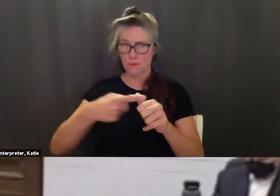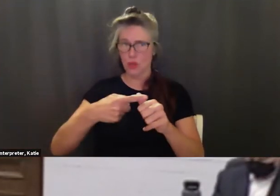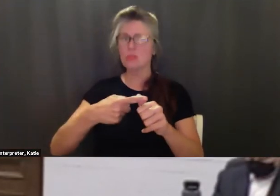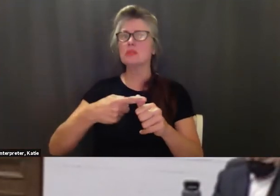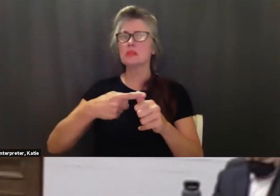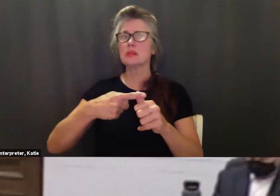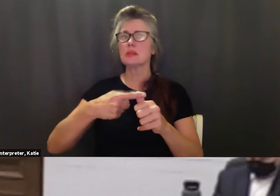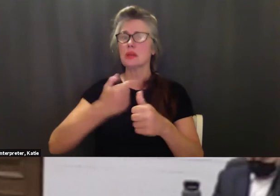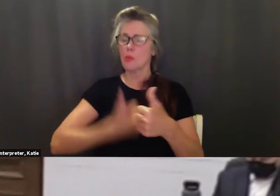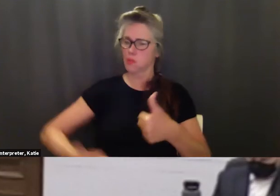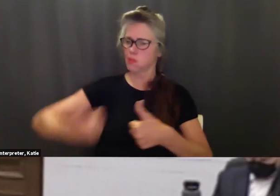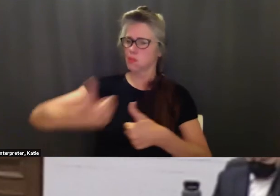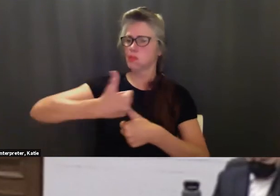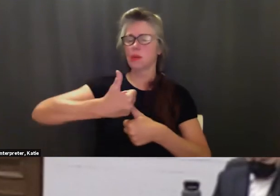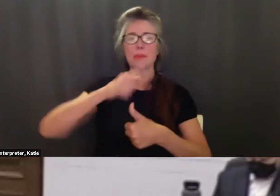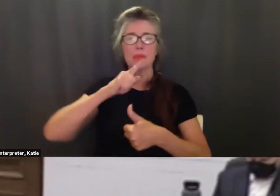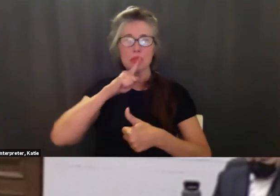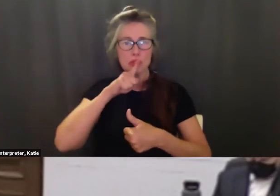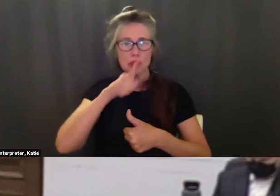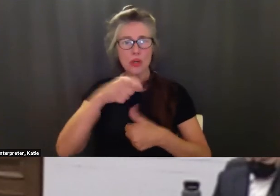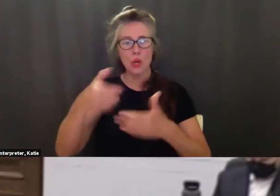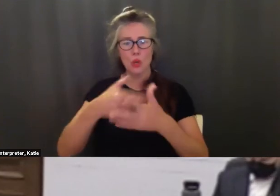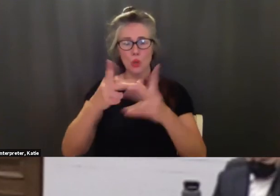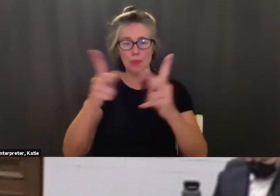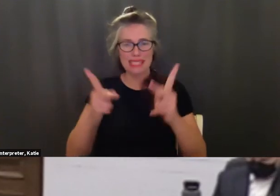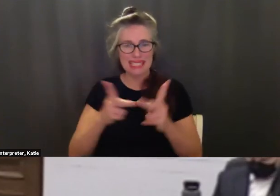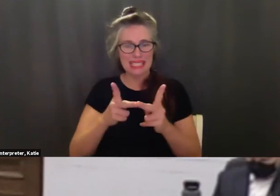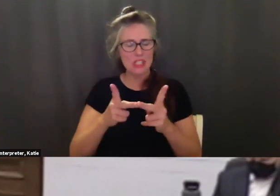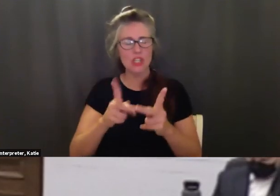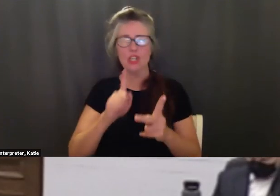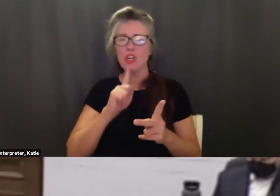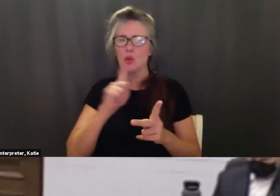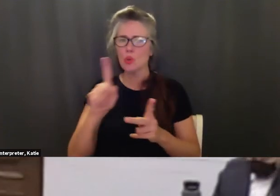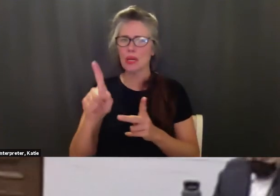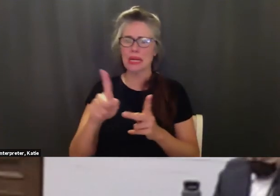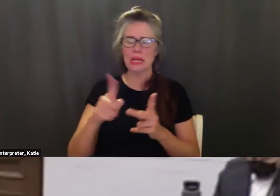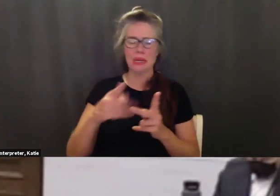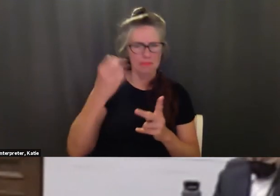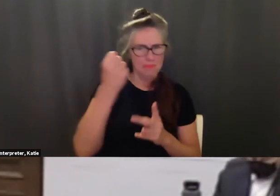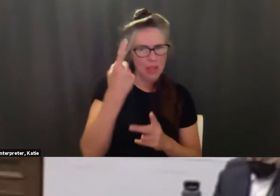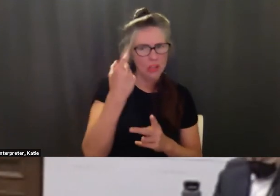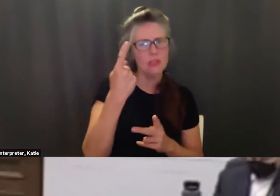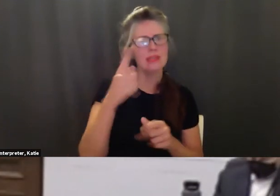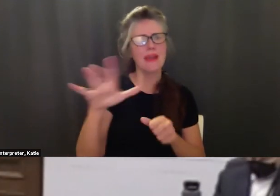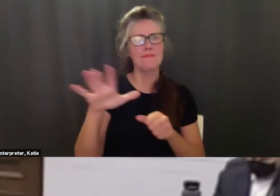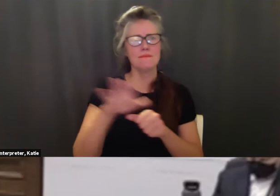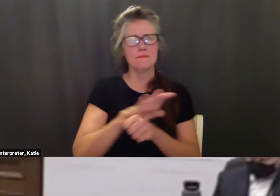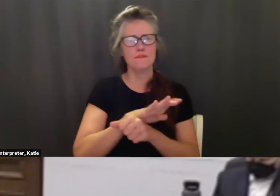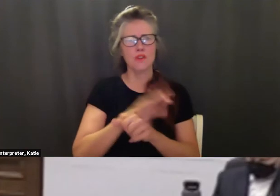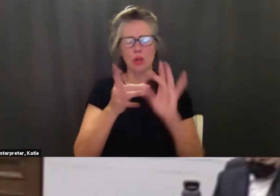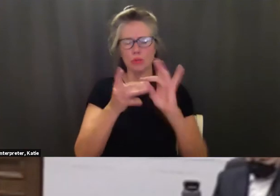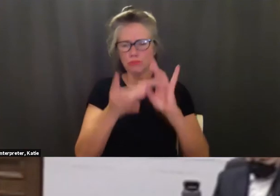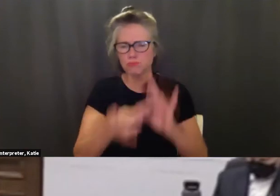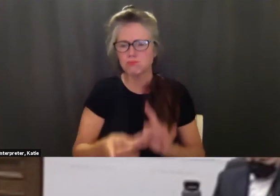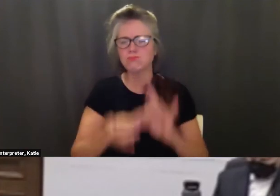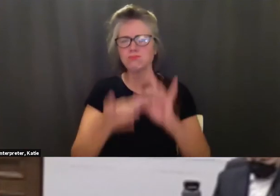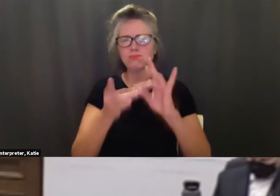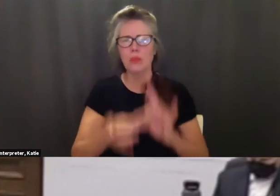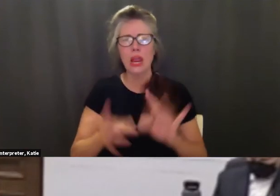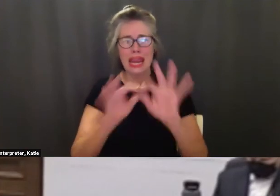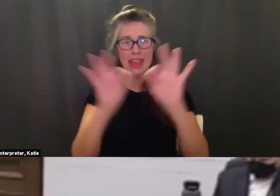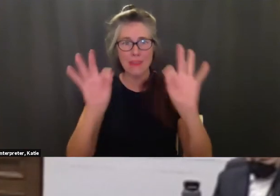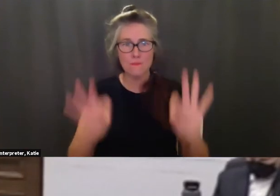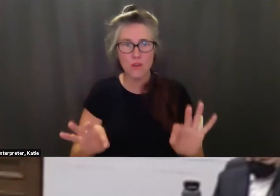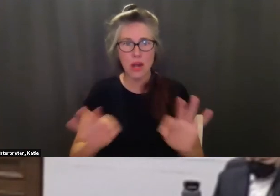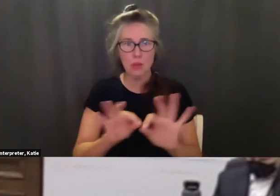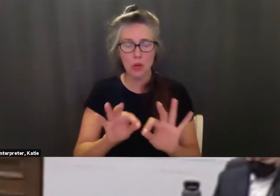make sure that these new positions are well grounded in the framework itself. And also